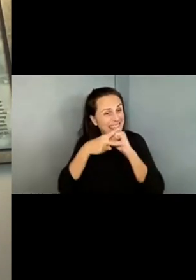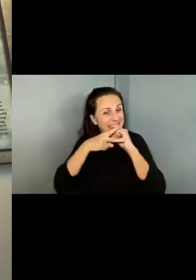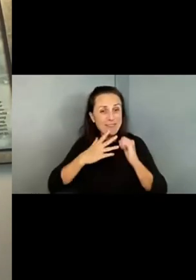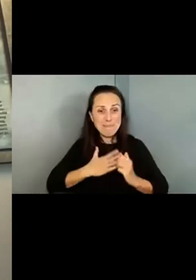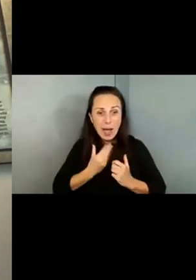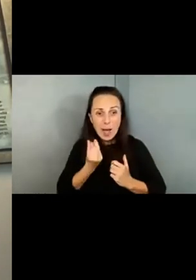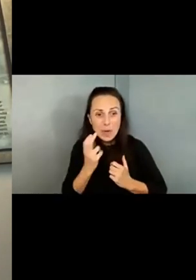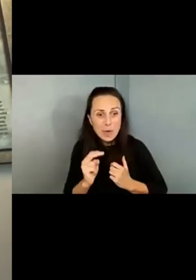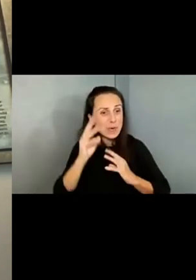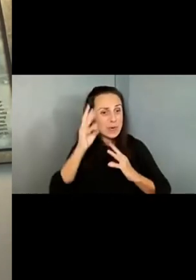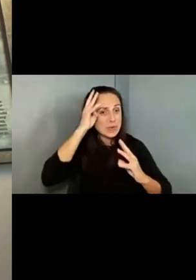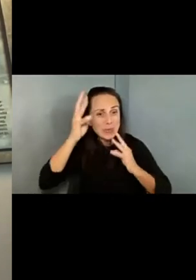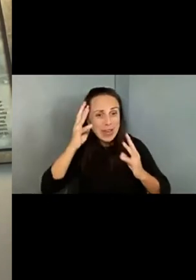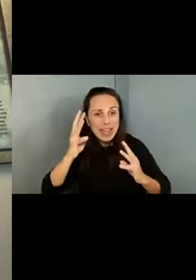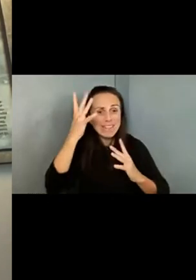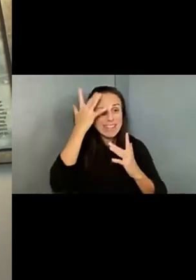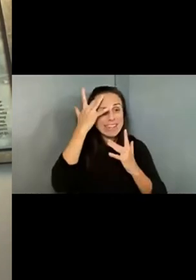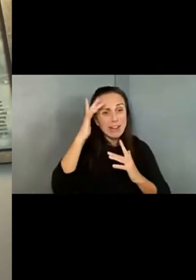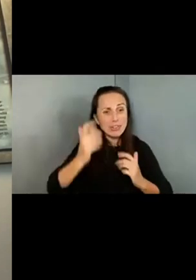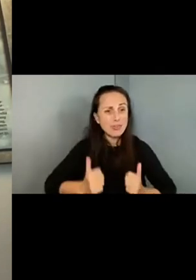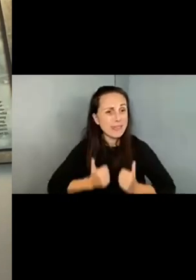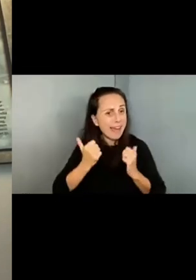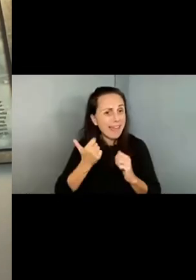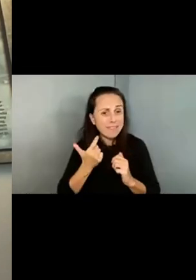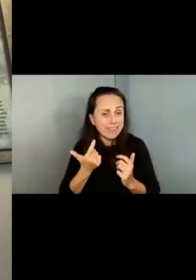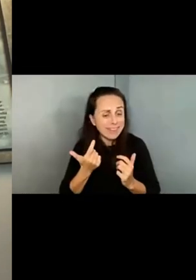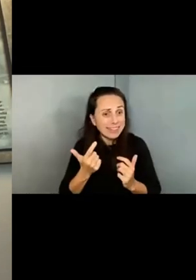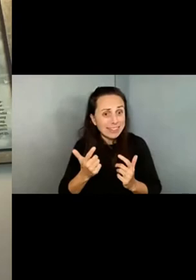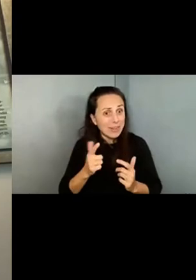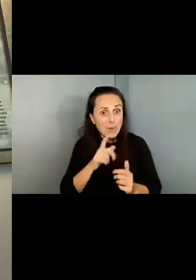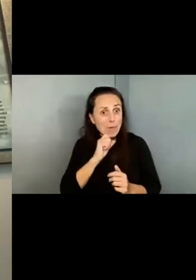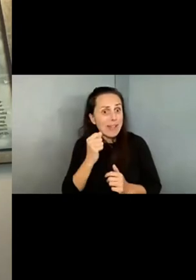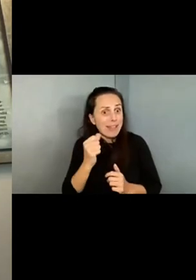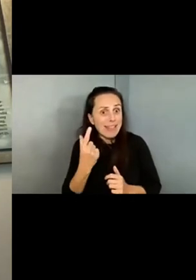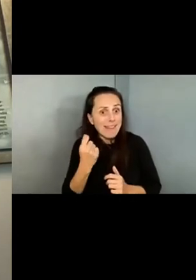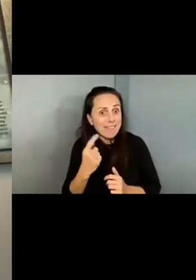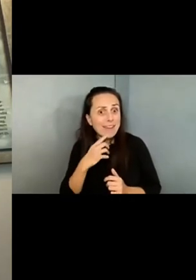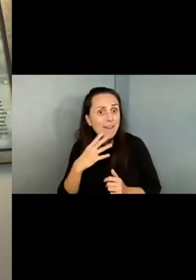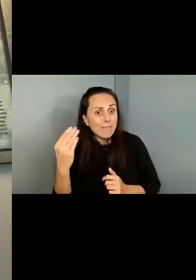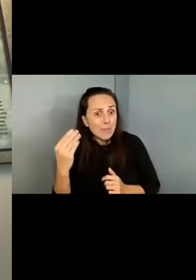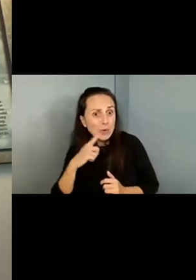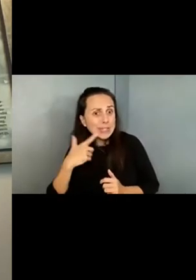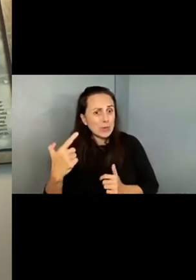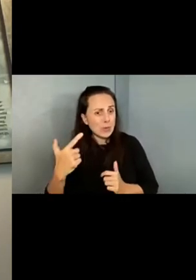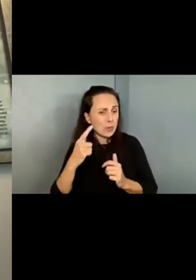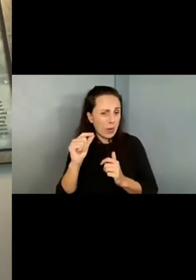intellectual and creative life from despair at age 11, 14, and 20.